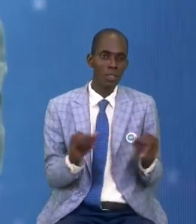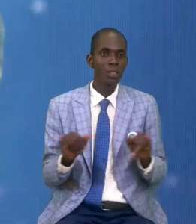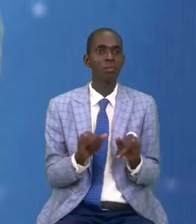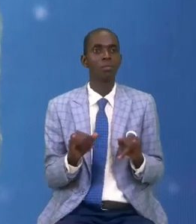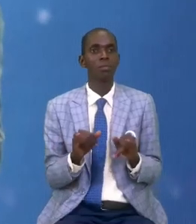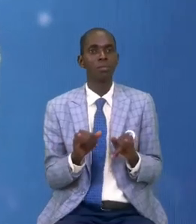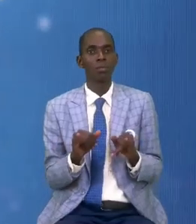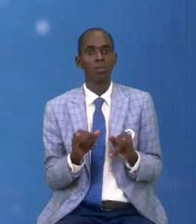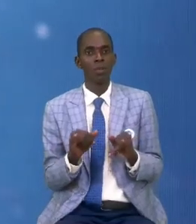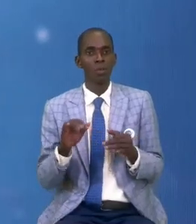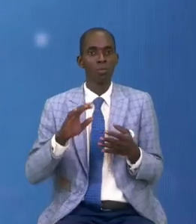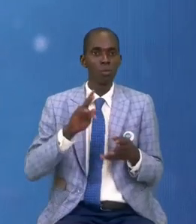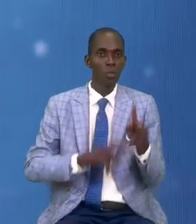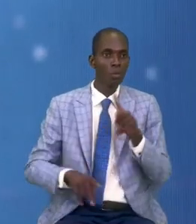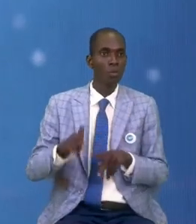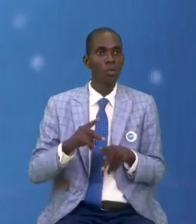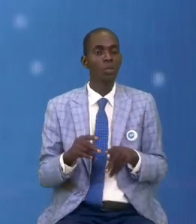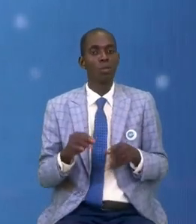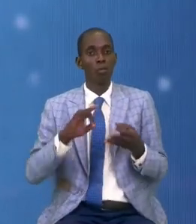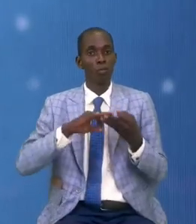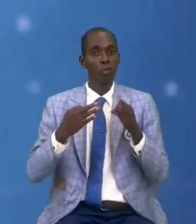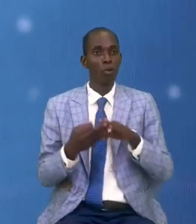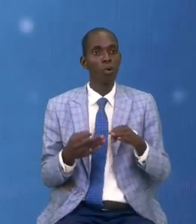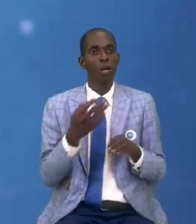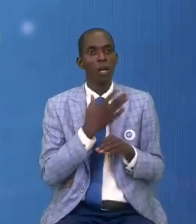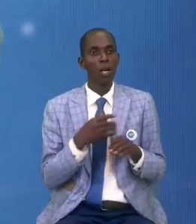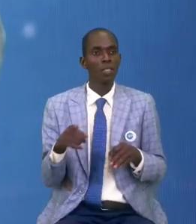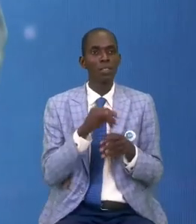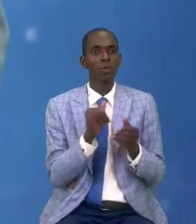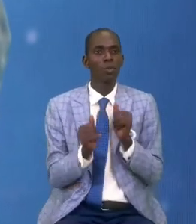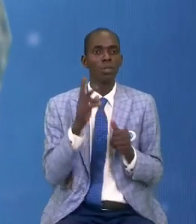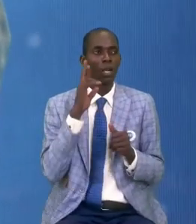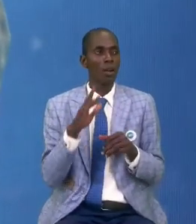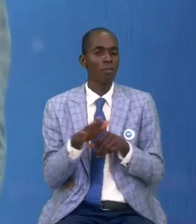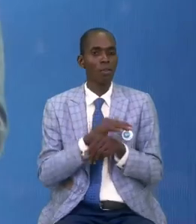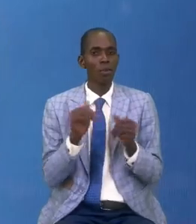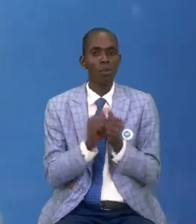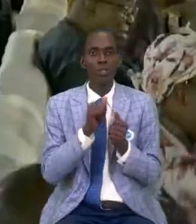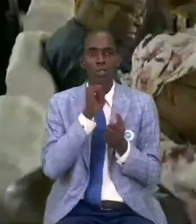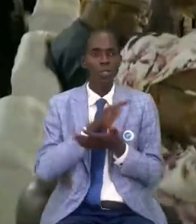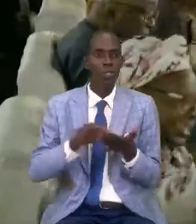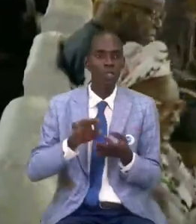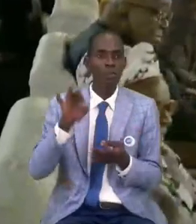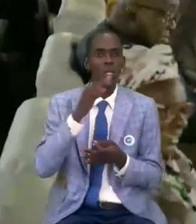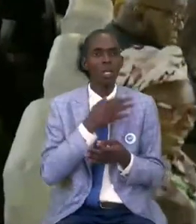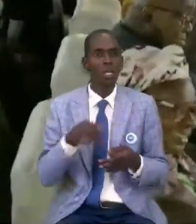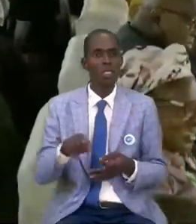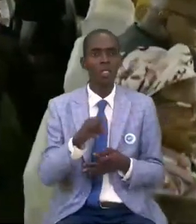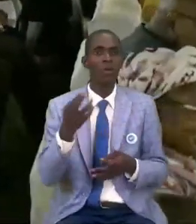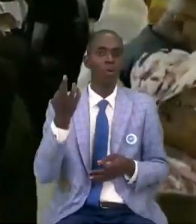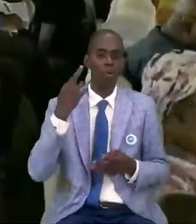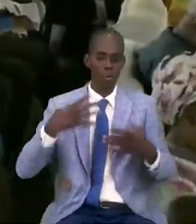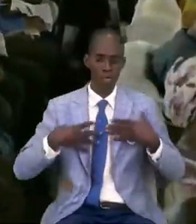unclean spirits, and they were healed. Everyone, they came from all